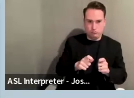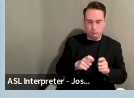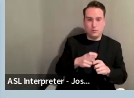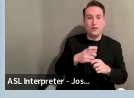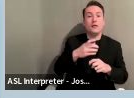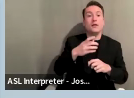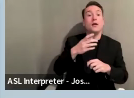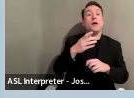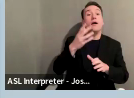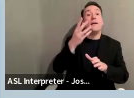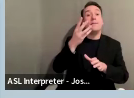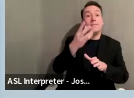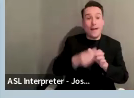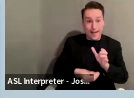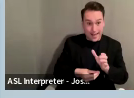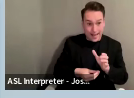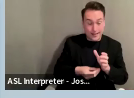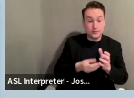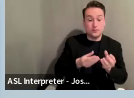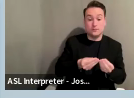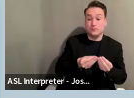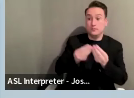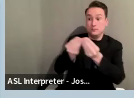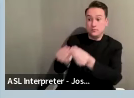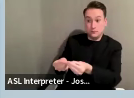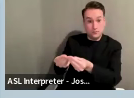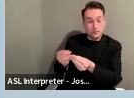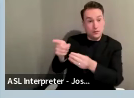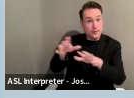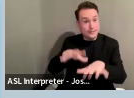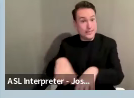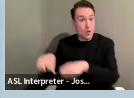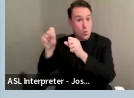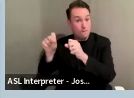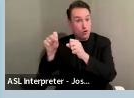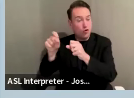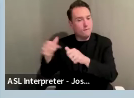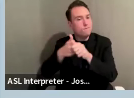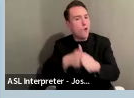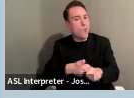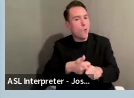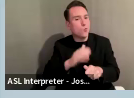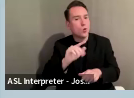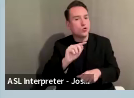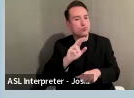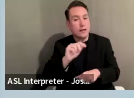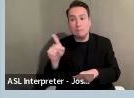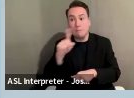you have chosen to be your successor trustee in the trust does what you've taken the time to say in the trust. They